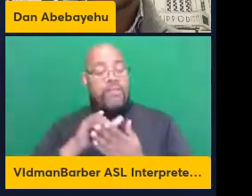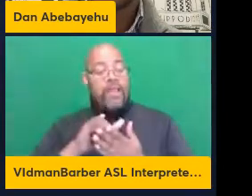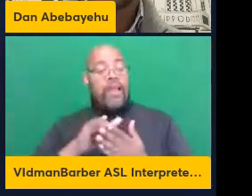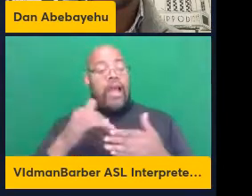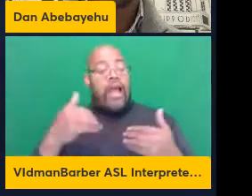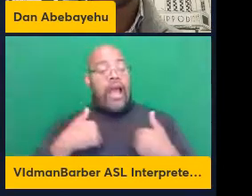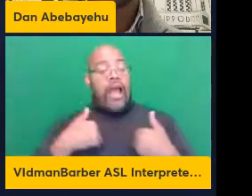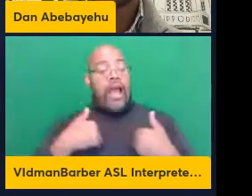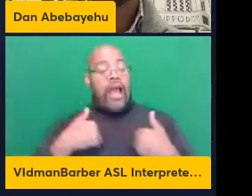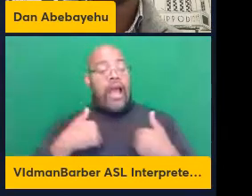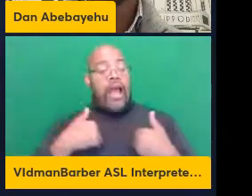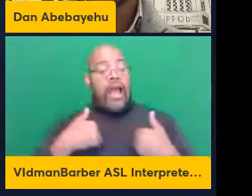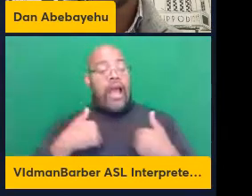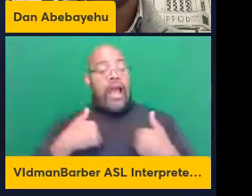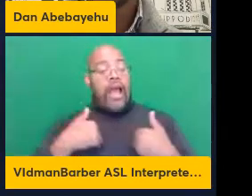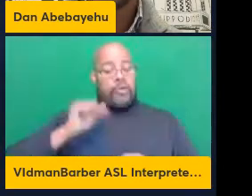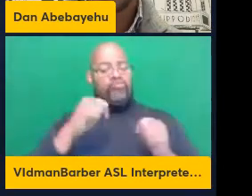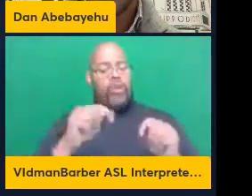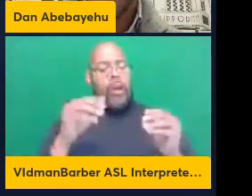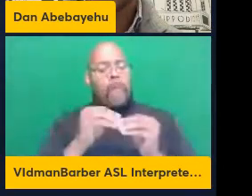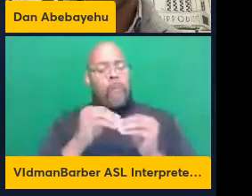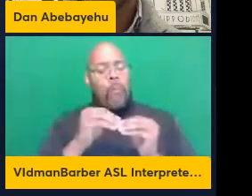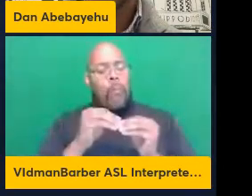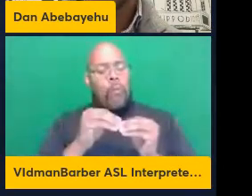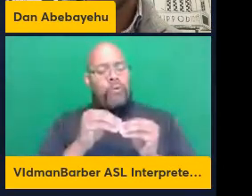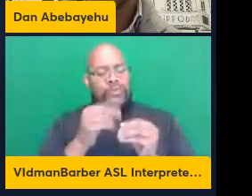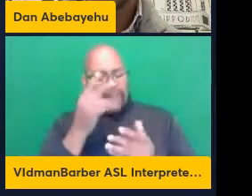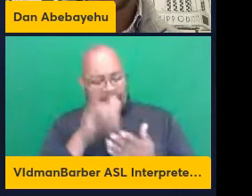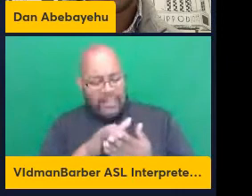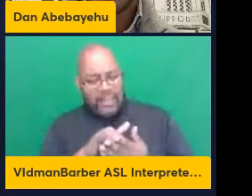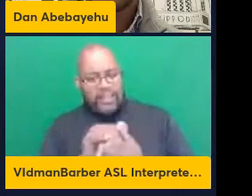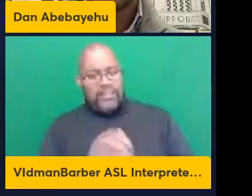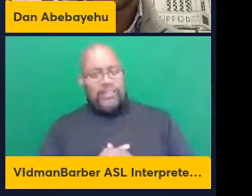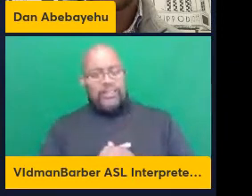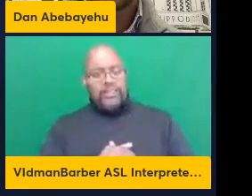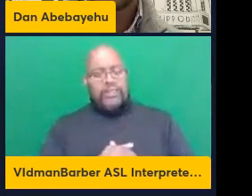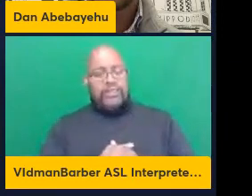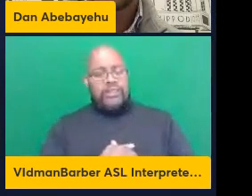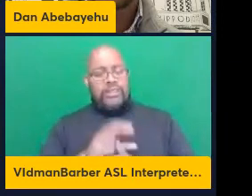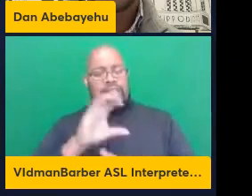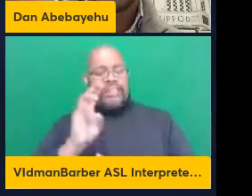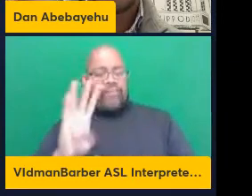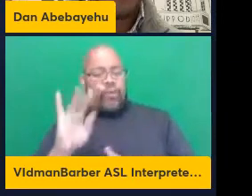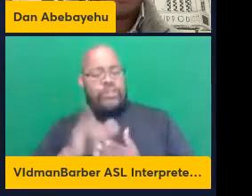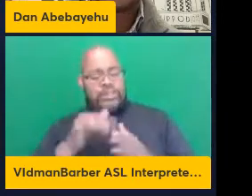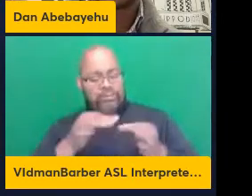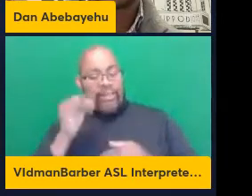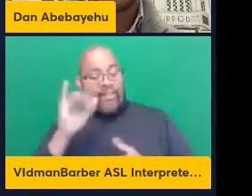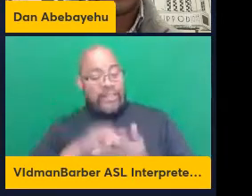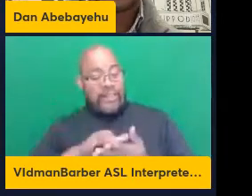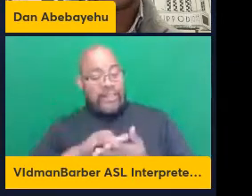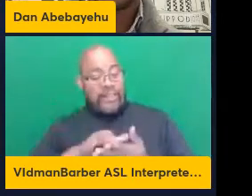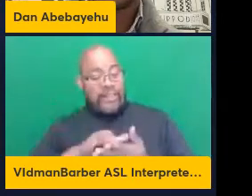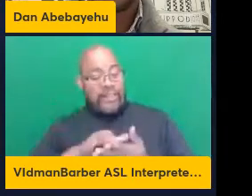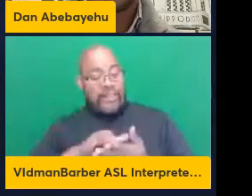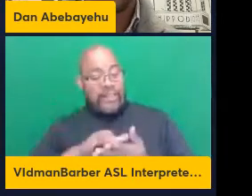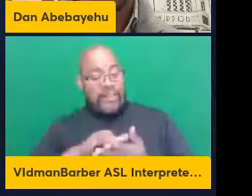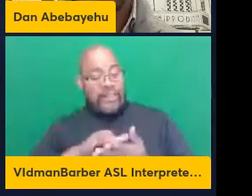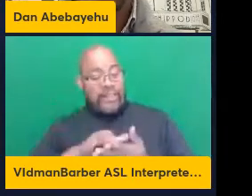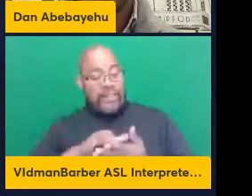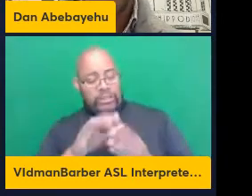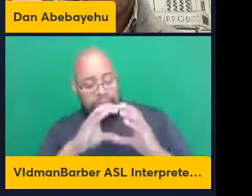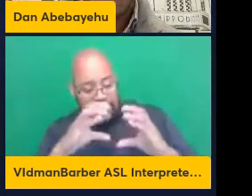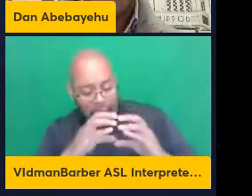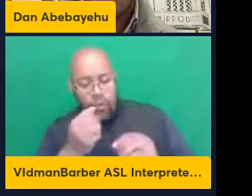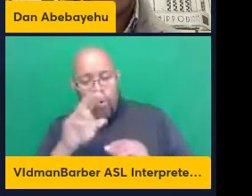within the lung. We need to try and do more staining for cyclic F as well as CD64 to define whether it's alveolar macrophages, dendritic cells, or